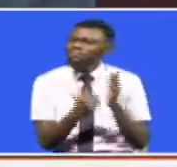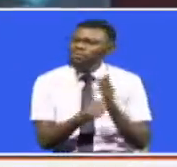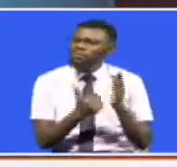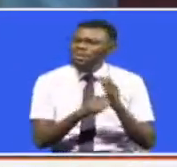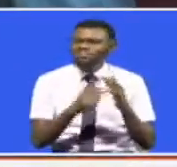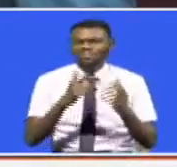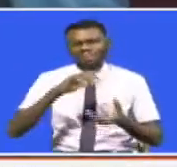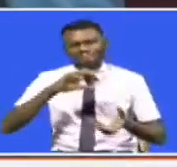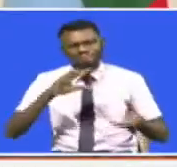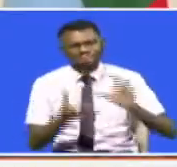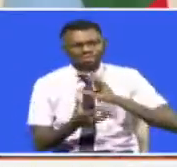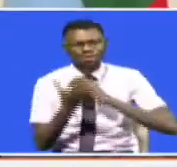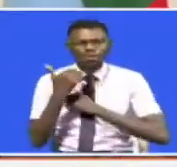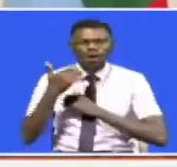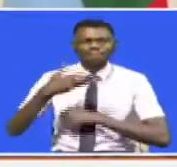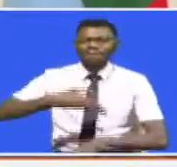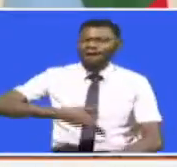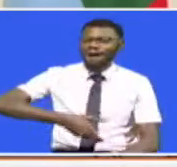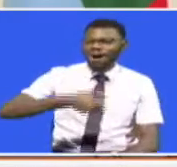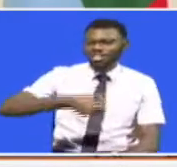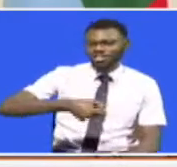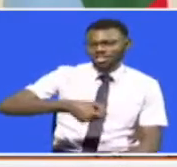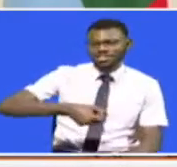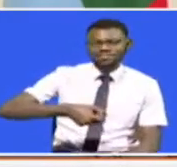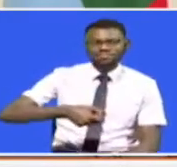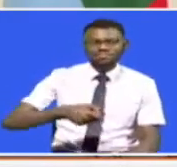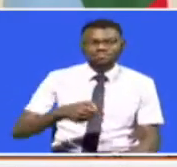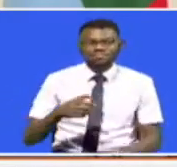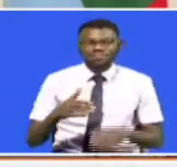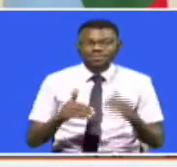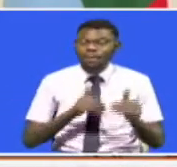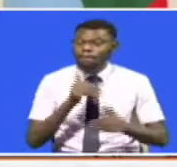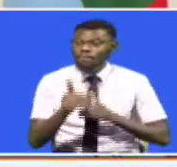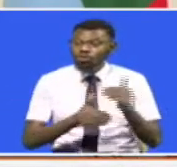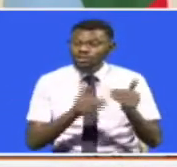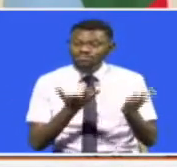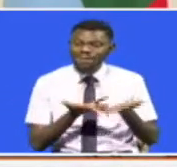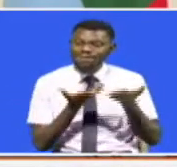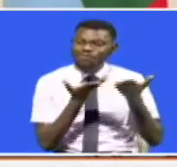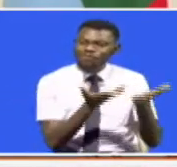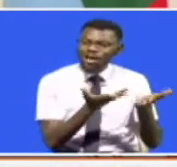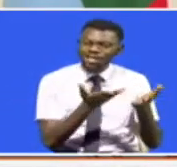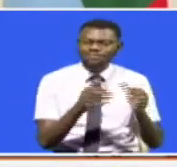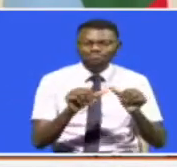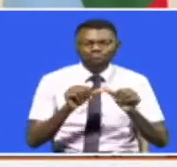infamous handshake. The process of handing over is in progress.